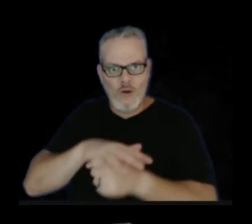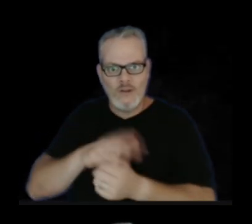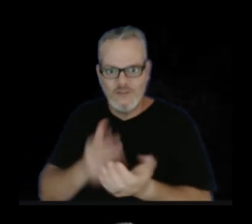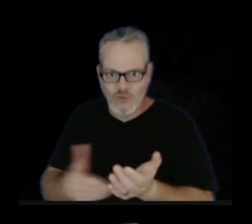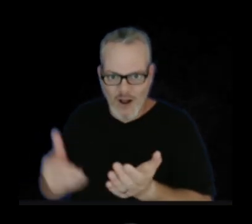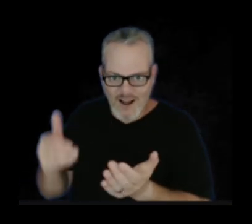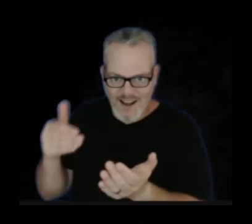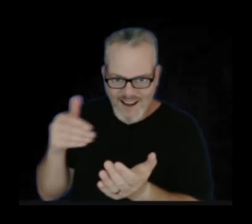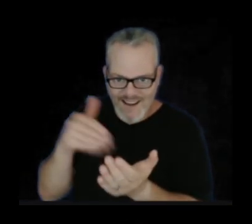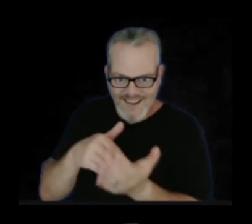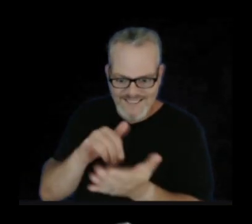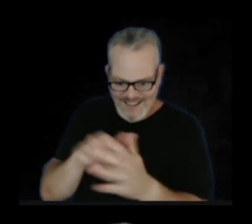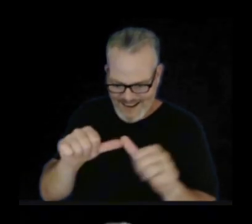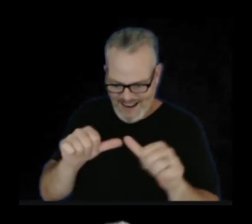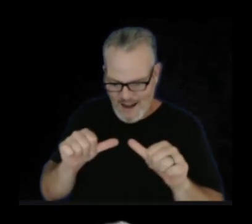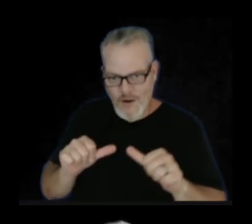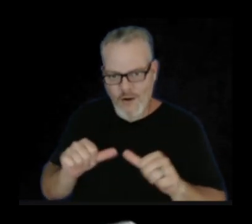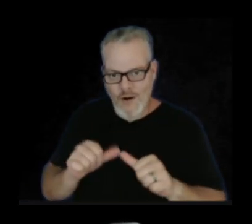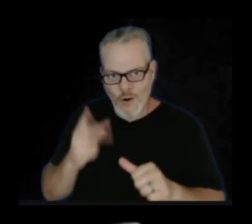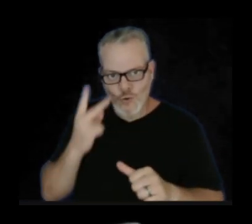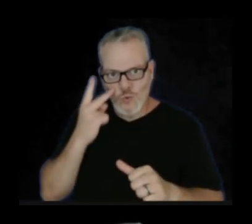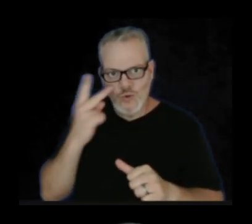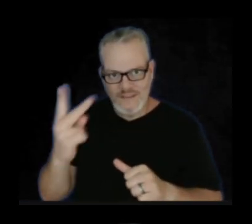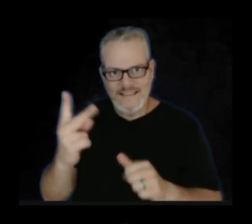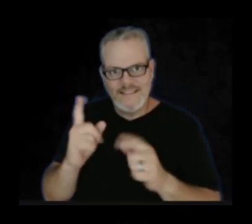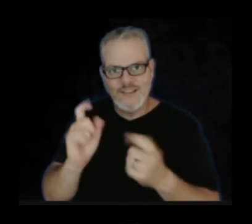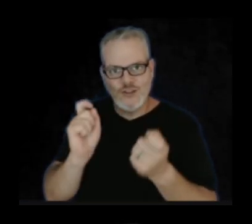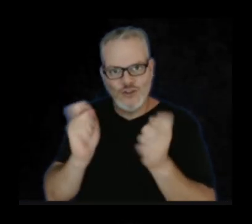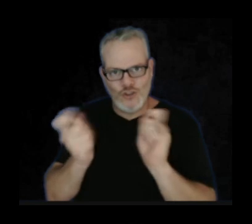to start, and then we'll see that propagate down the rift.